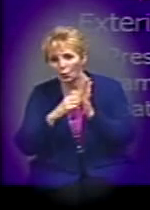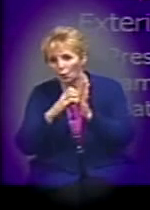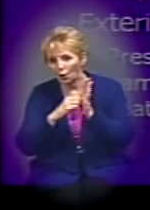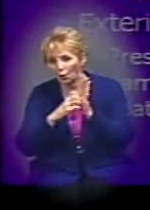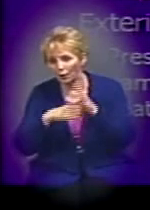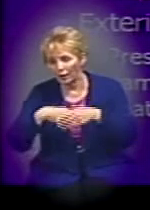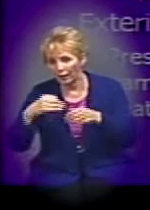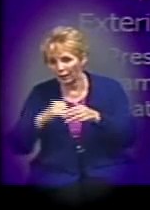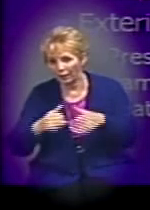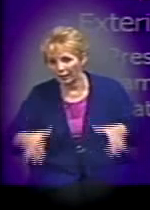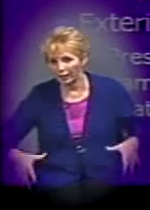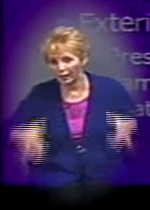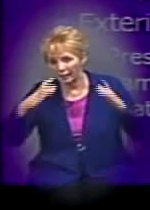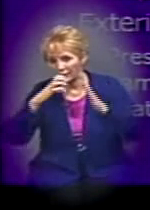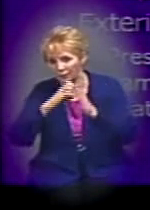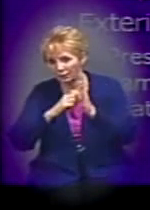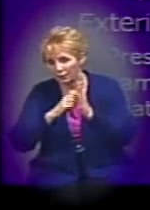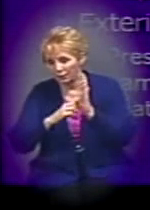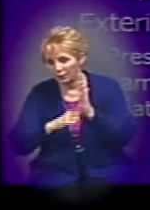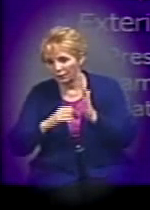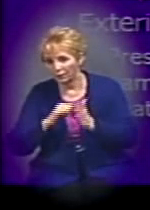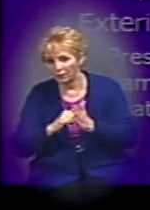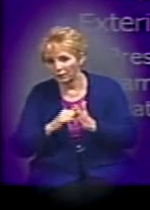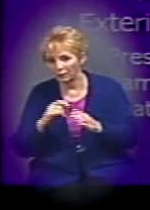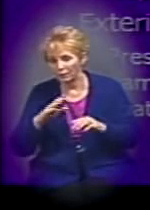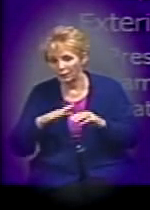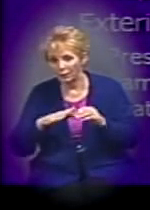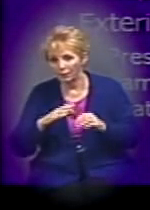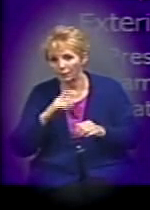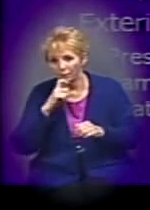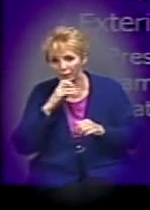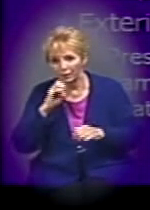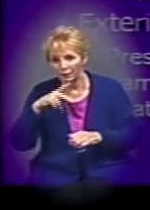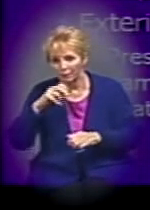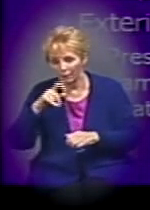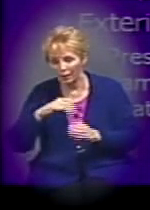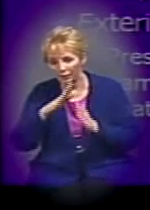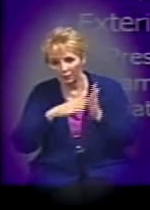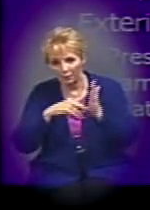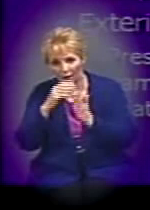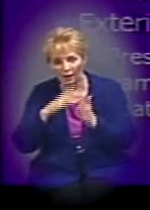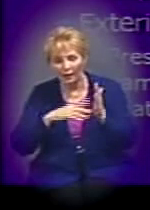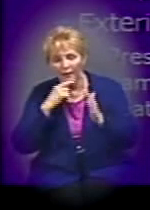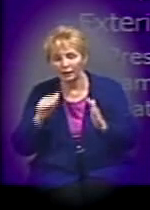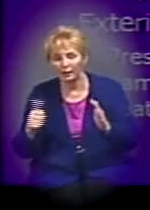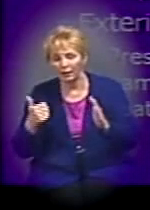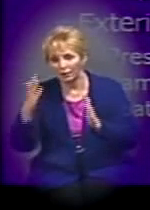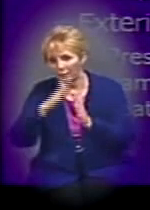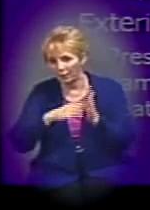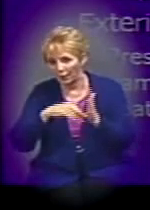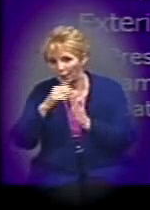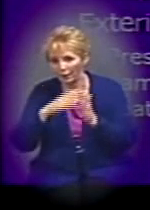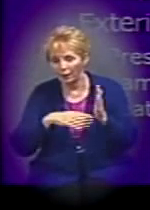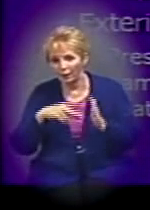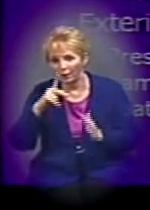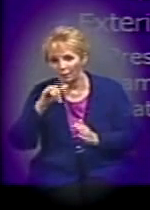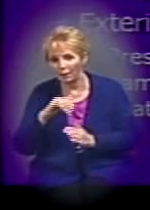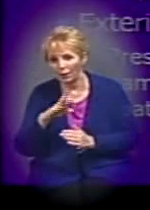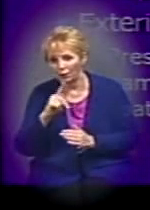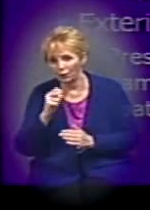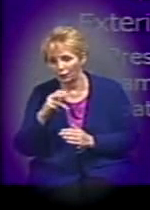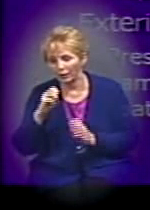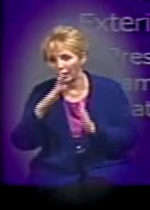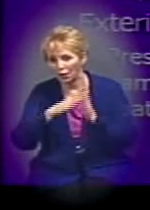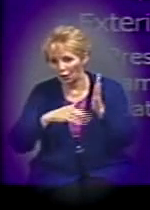the tank needs to be tooled down to bare metal. It's going to be epoxy primed and have a top coat applied and a polyurethane gloss coat